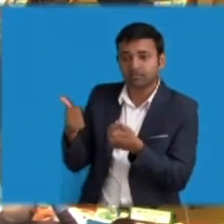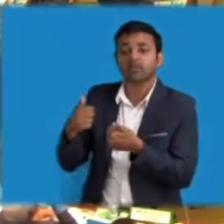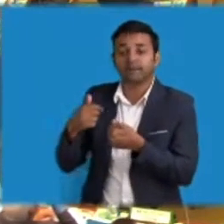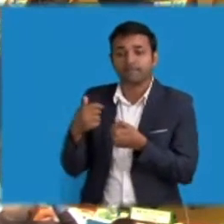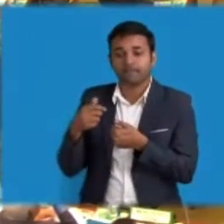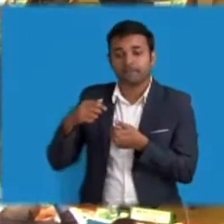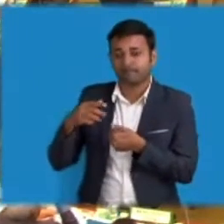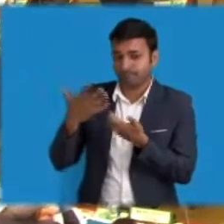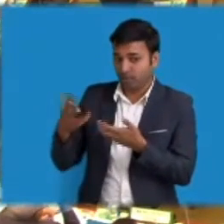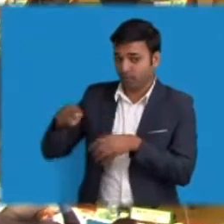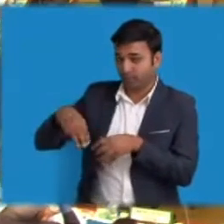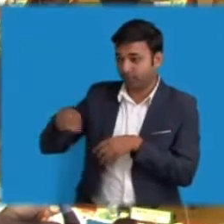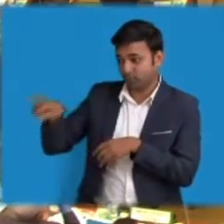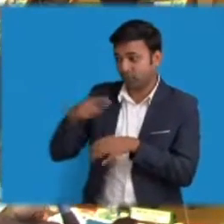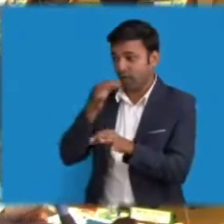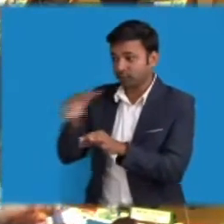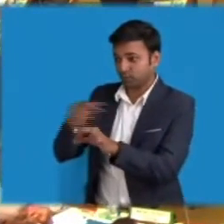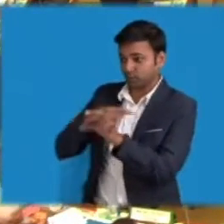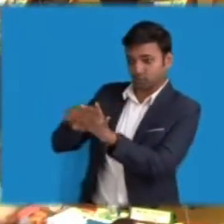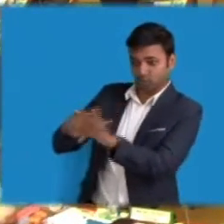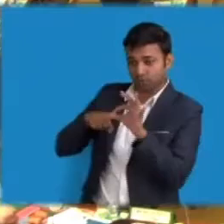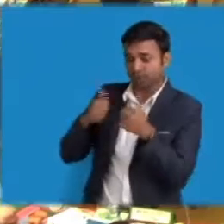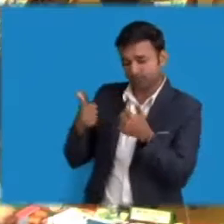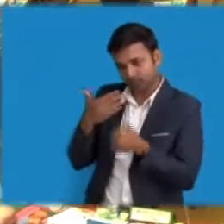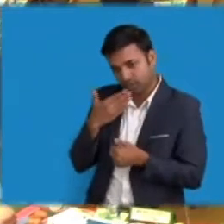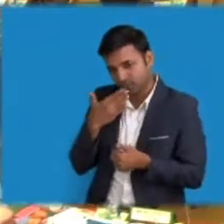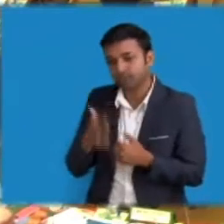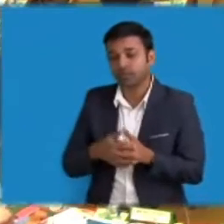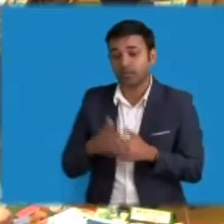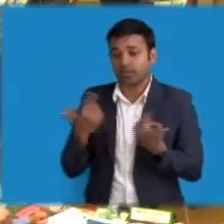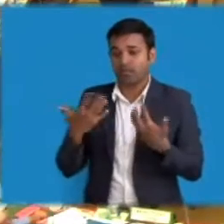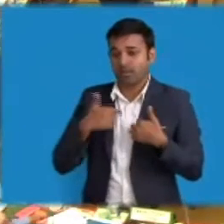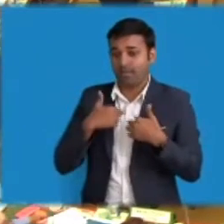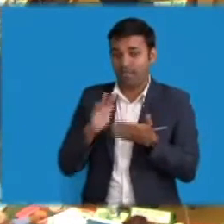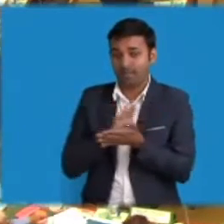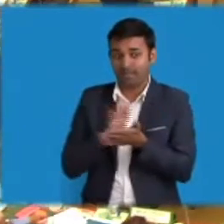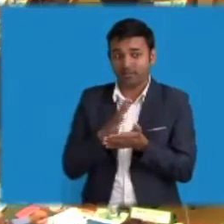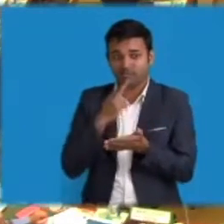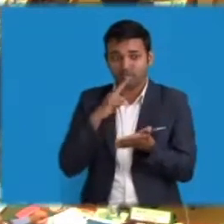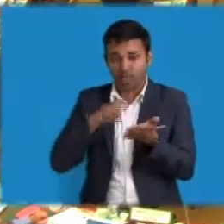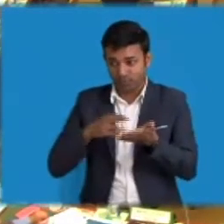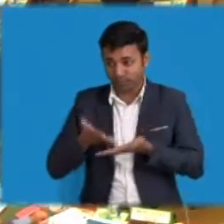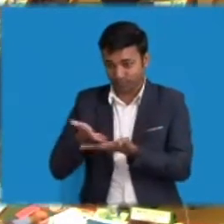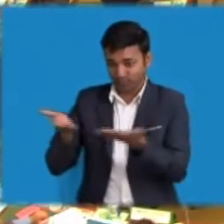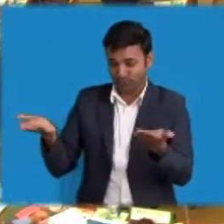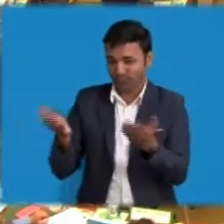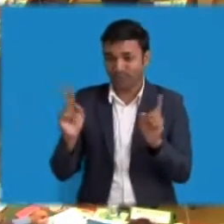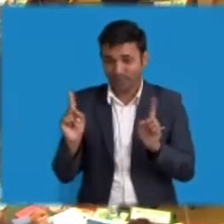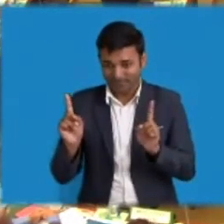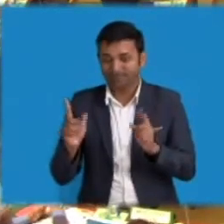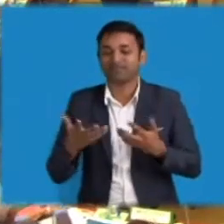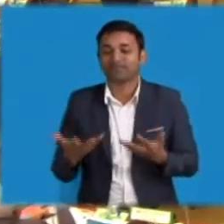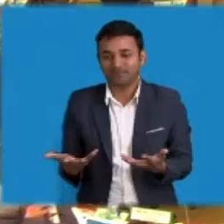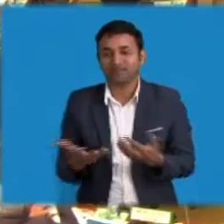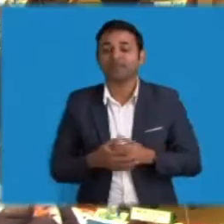his question. And I'm glad to report to the House that the Board of Inquiry report